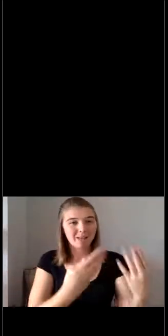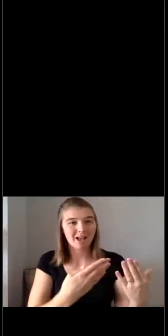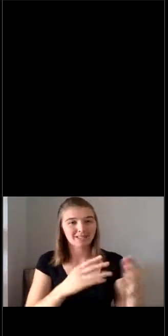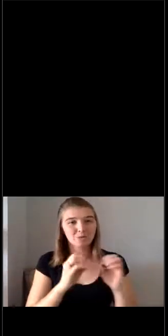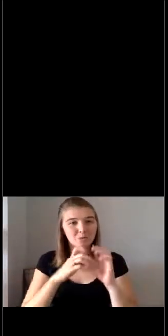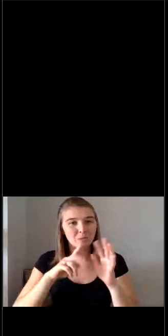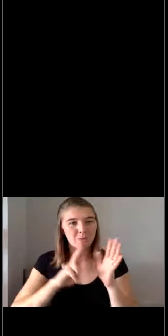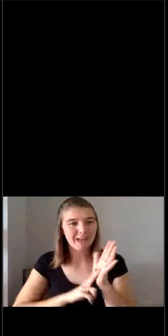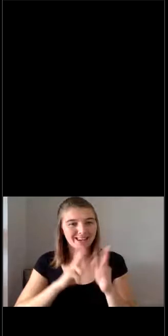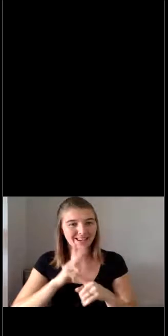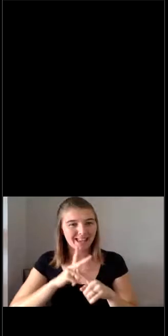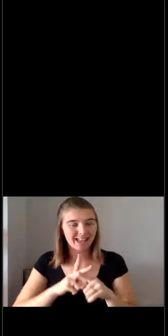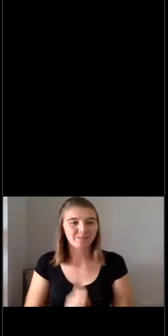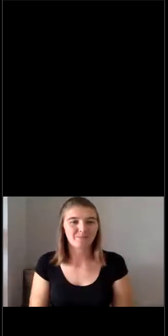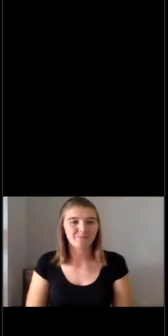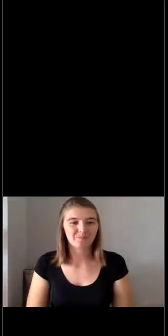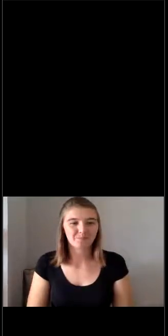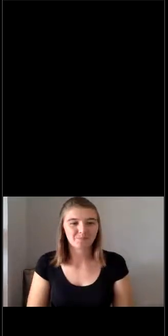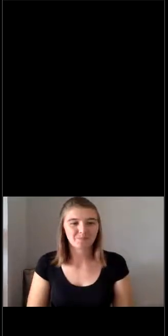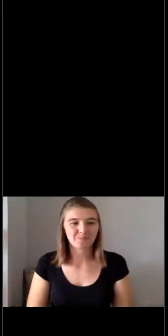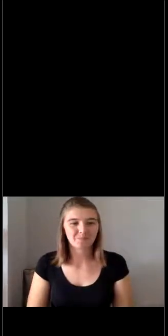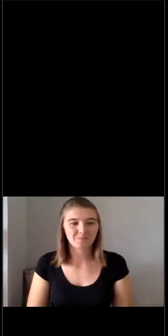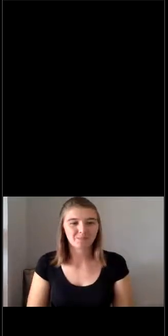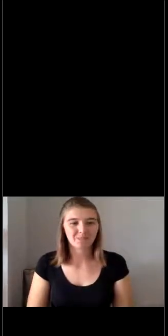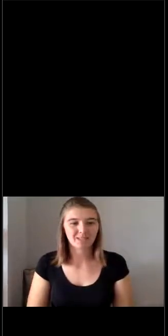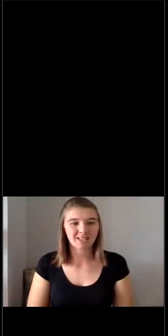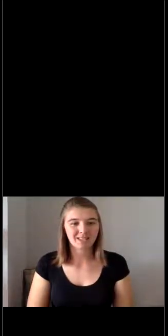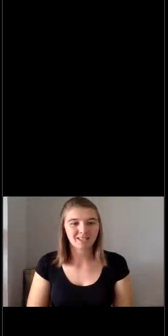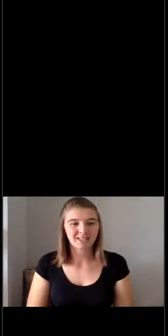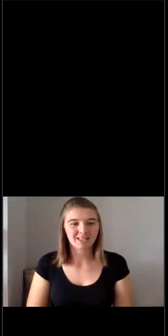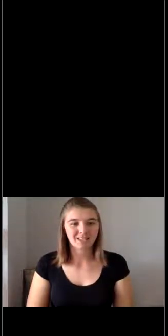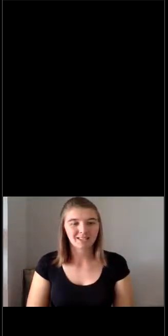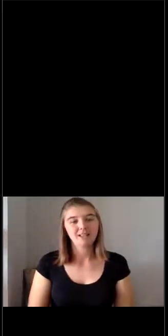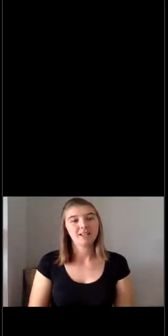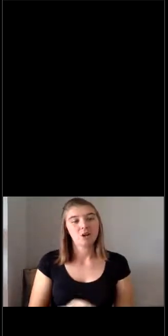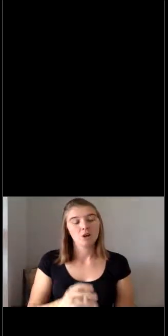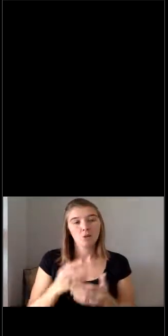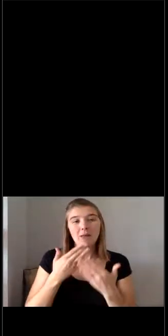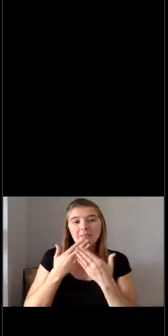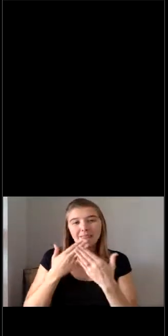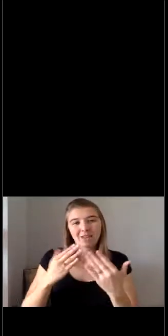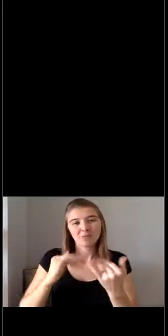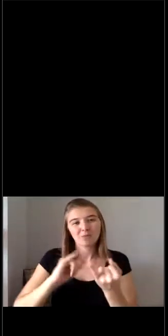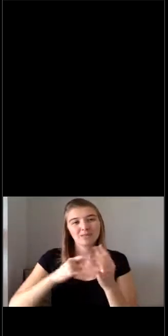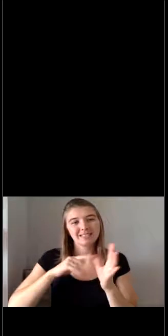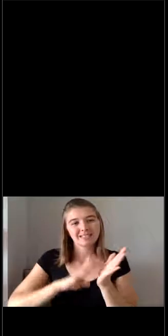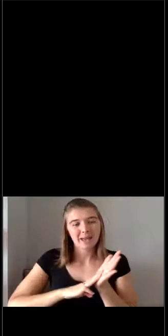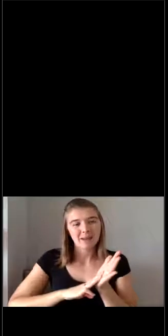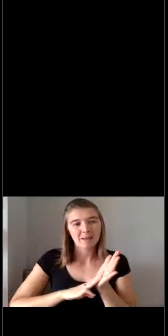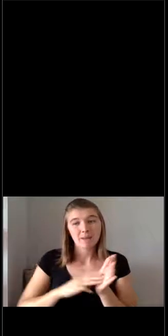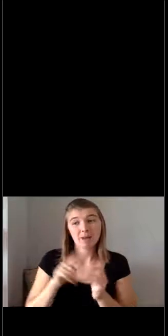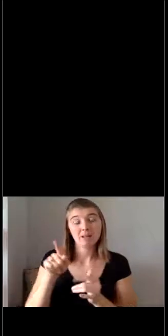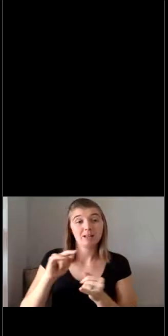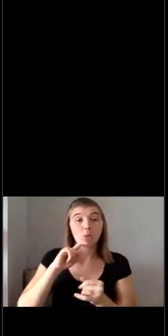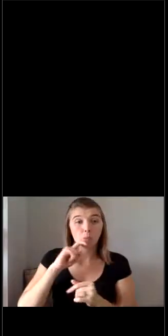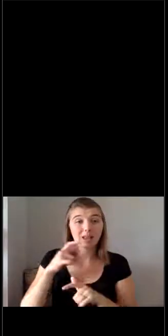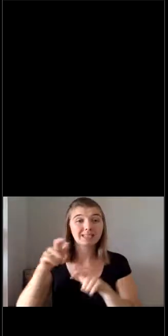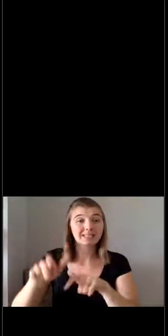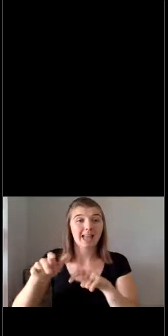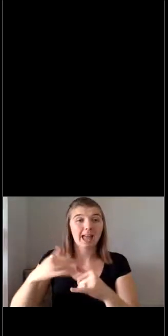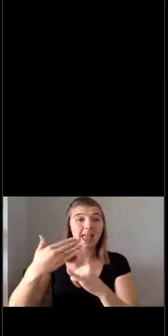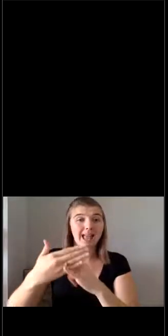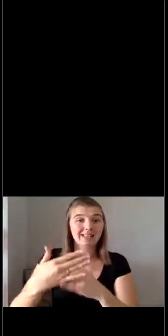much, Sam. One thing before we let you go for now. So Sam will be sticking around for the Q&A session at the end